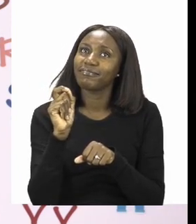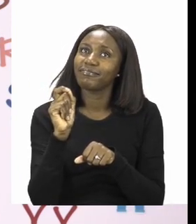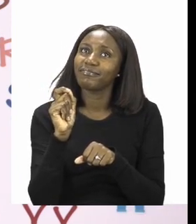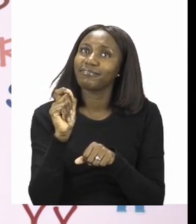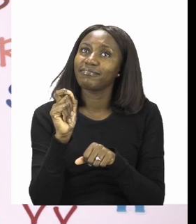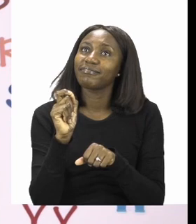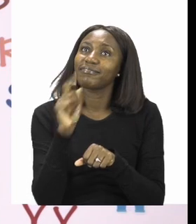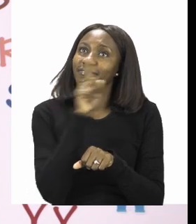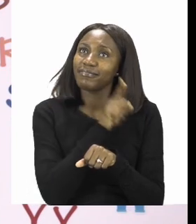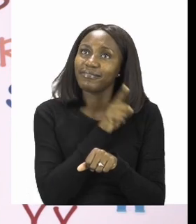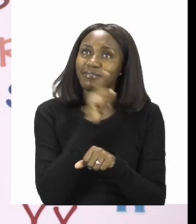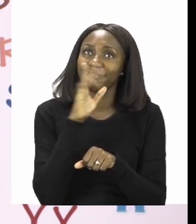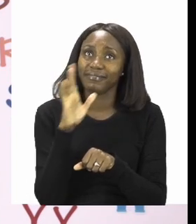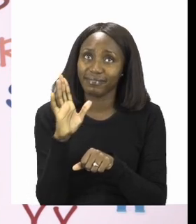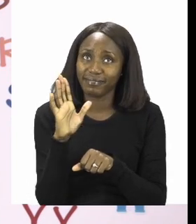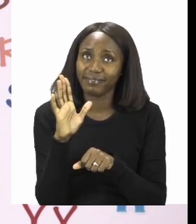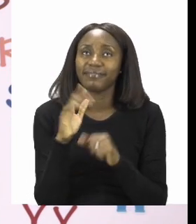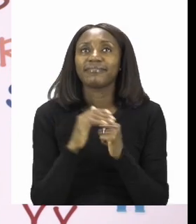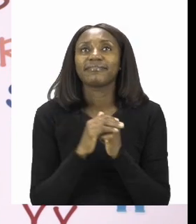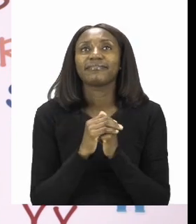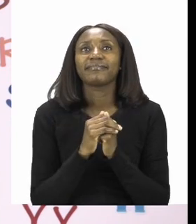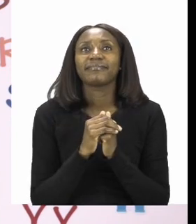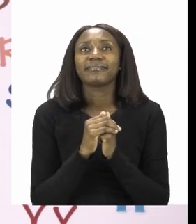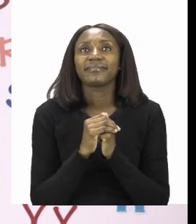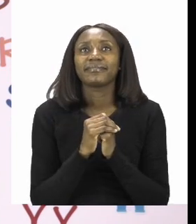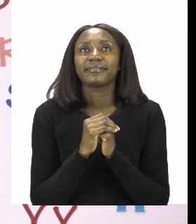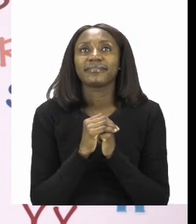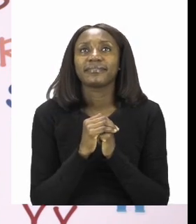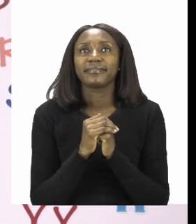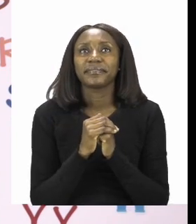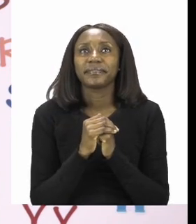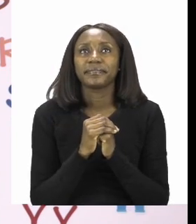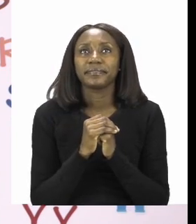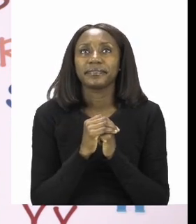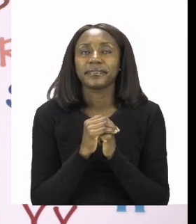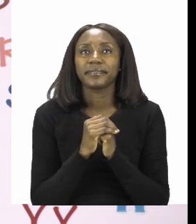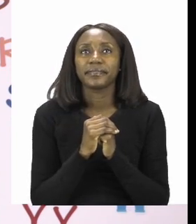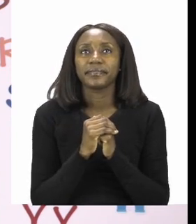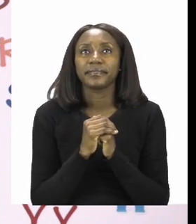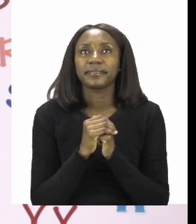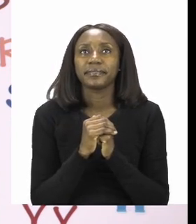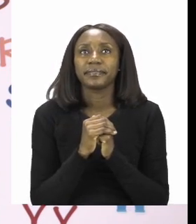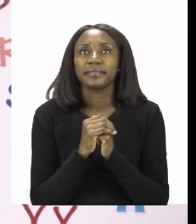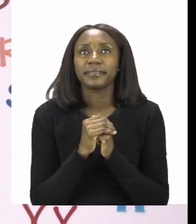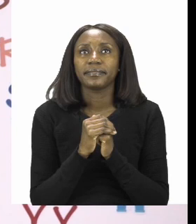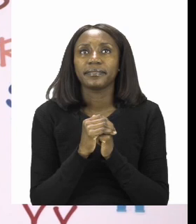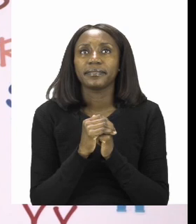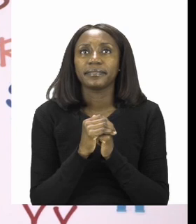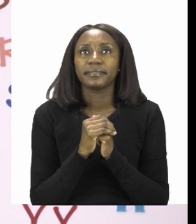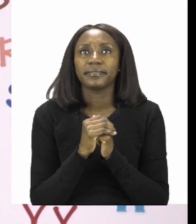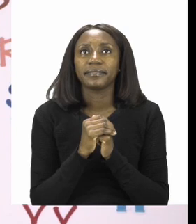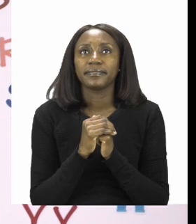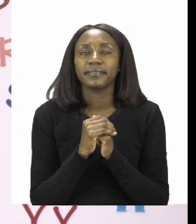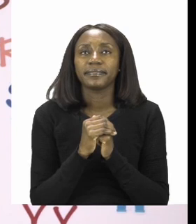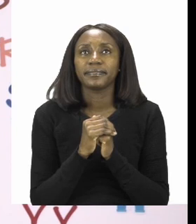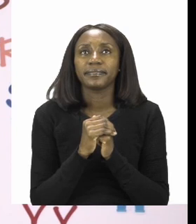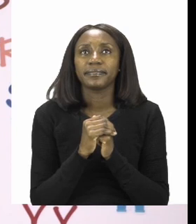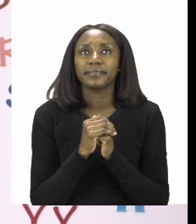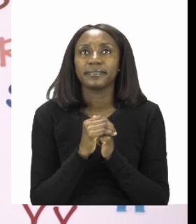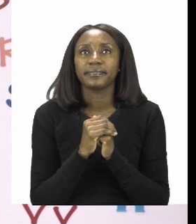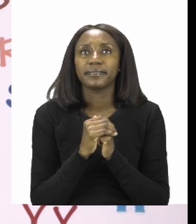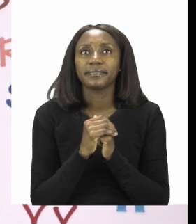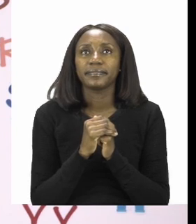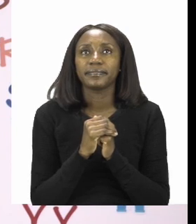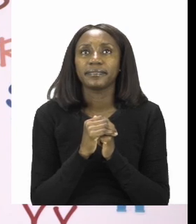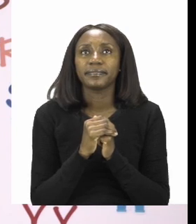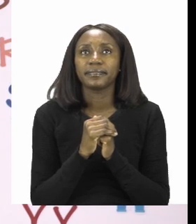well. So to write our 15, we start by writing the number 1. We go from